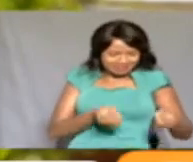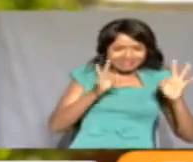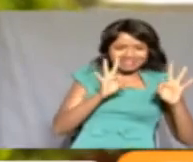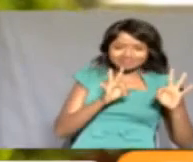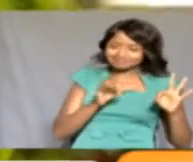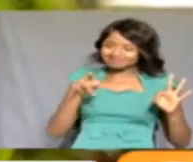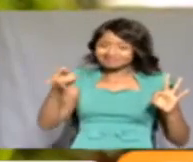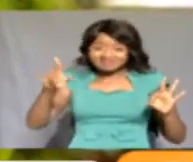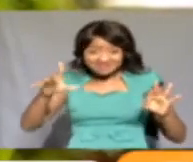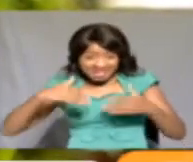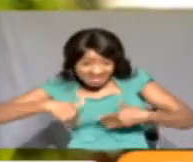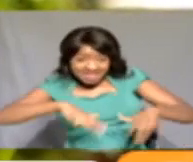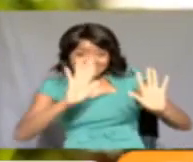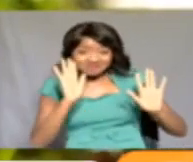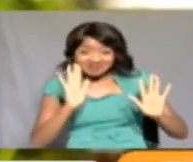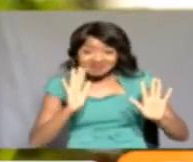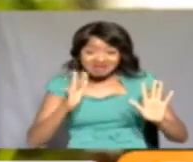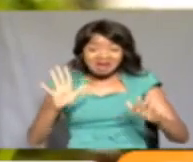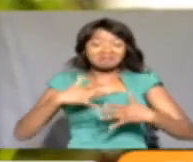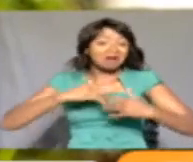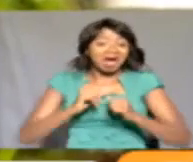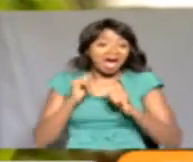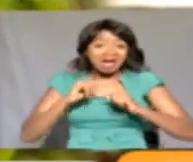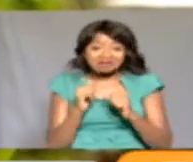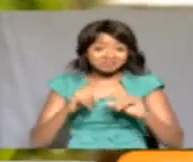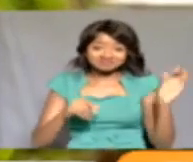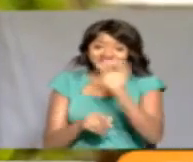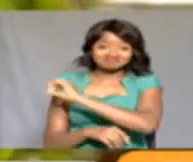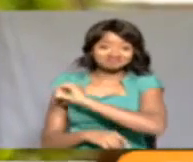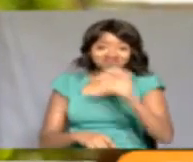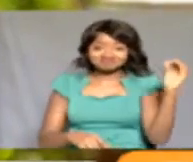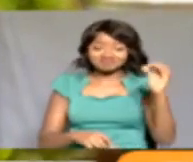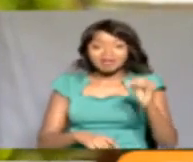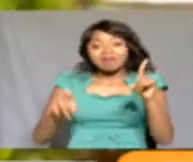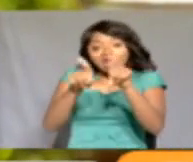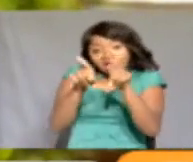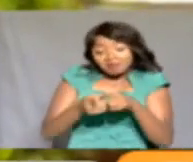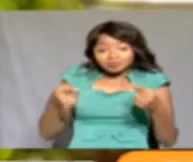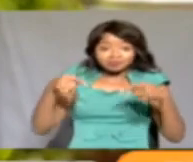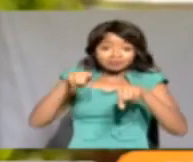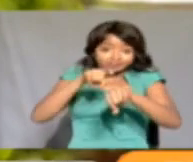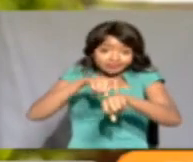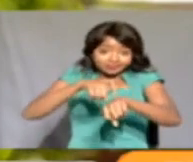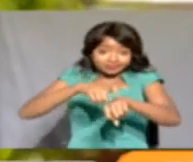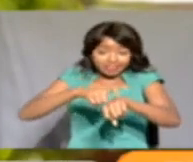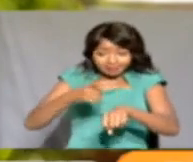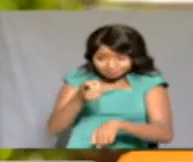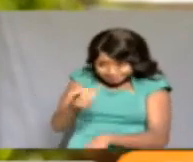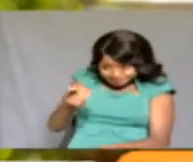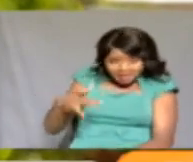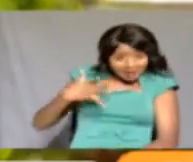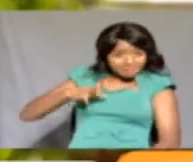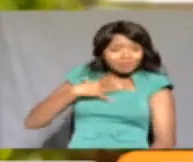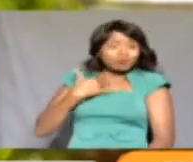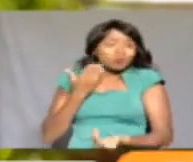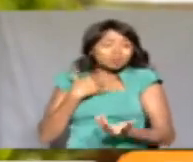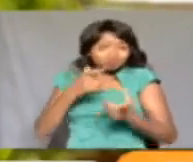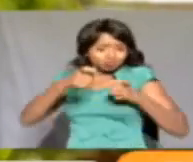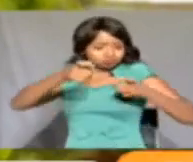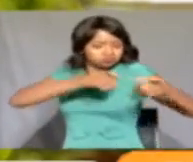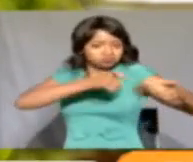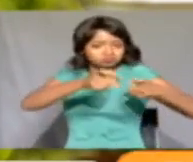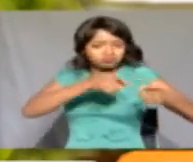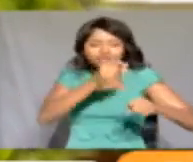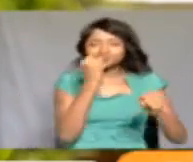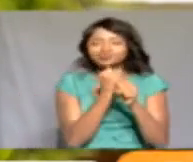they cannot leave you like that. And at the same time, though, these people, they will want to overshadow what you